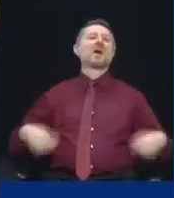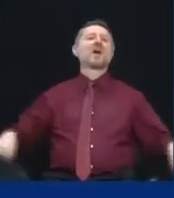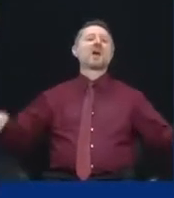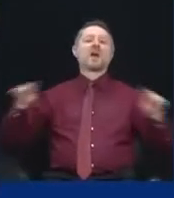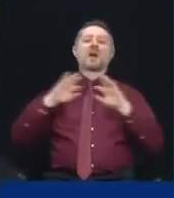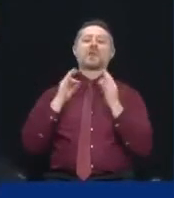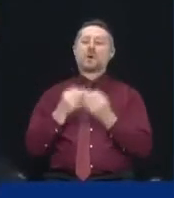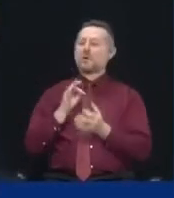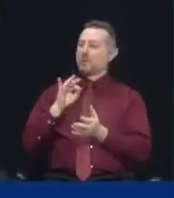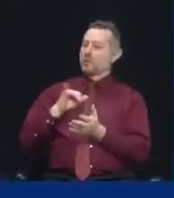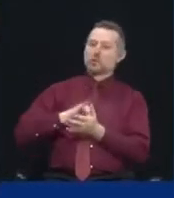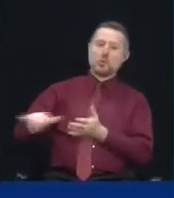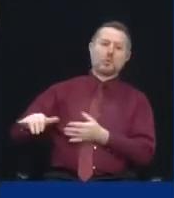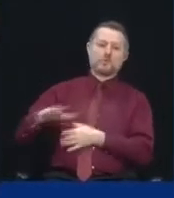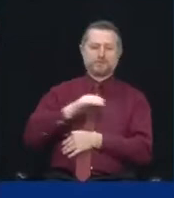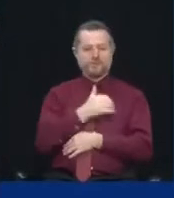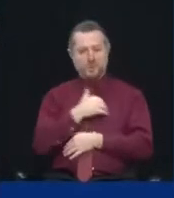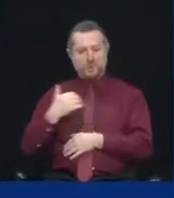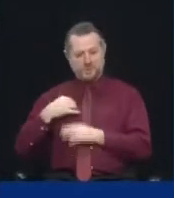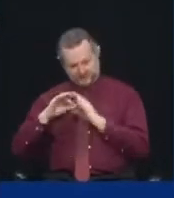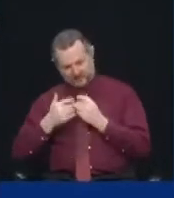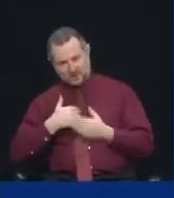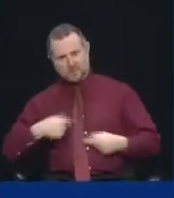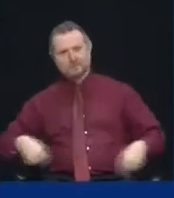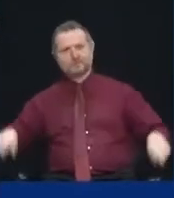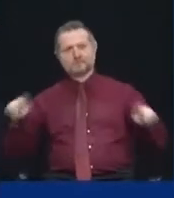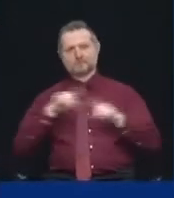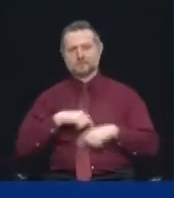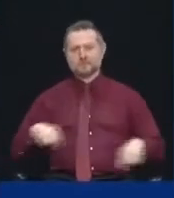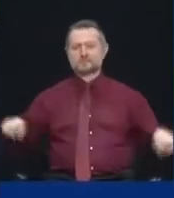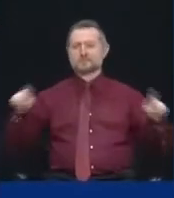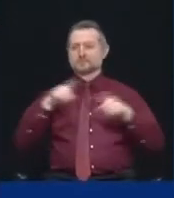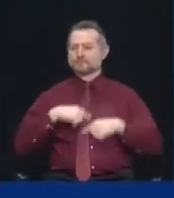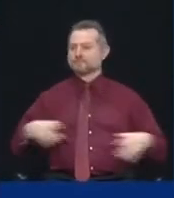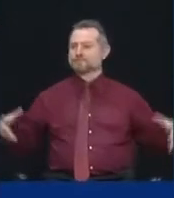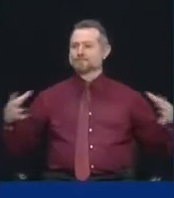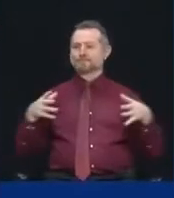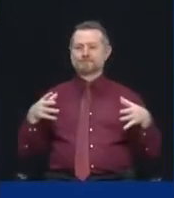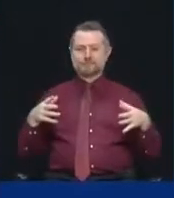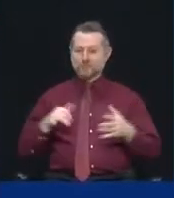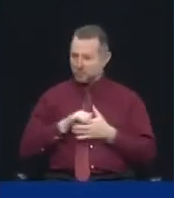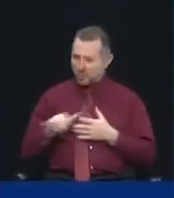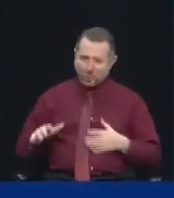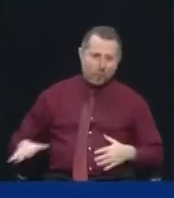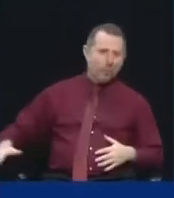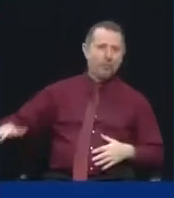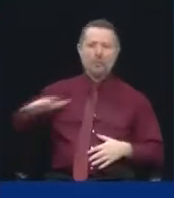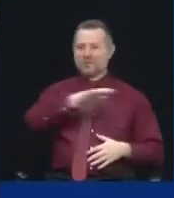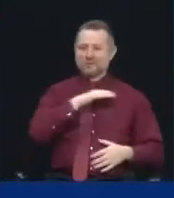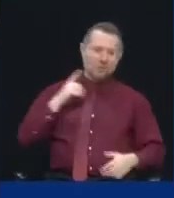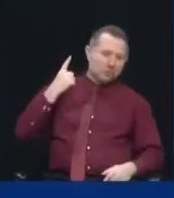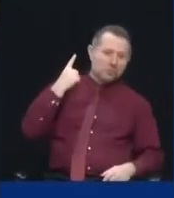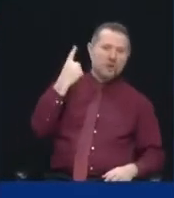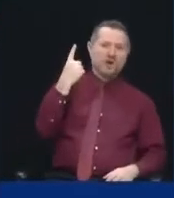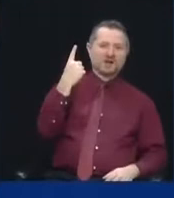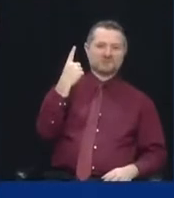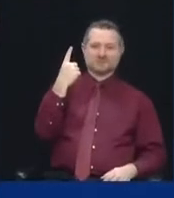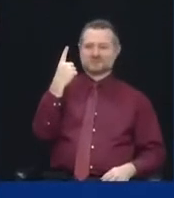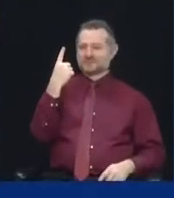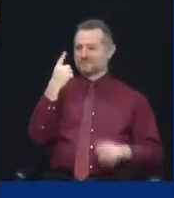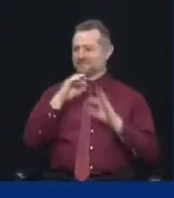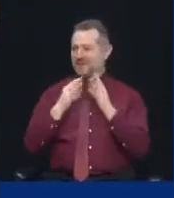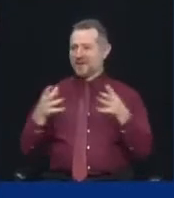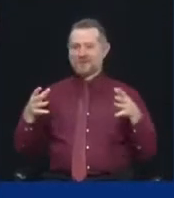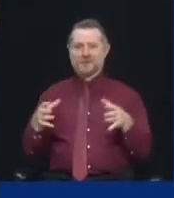member of the family. This is one extended family of New York. And your behavior